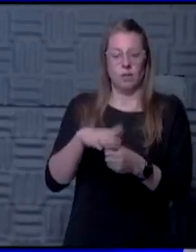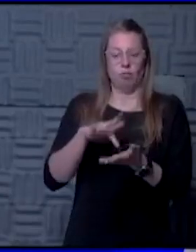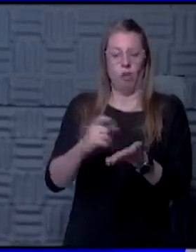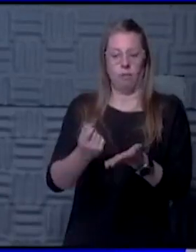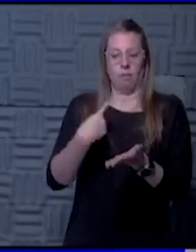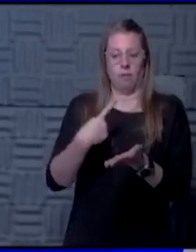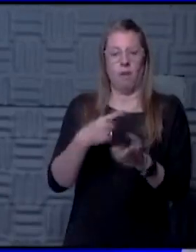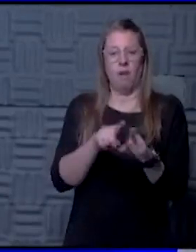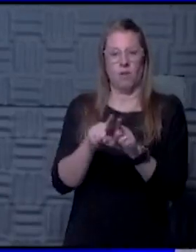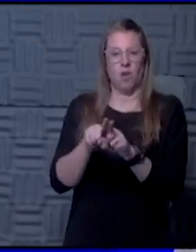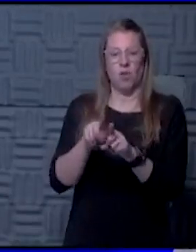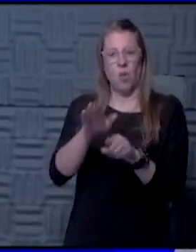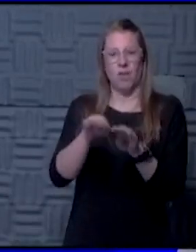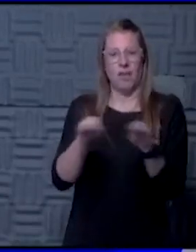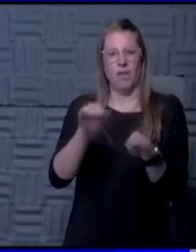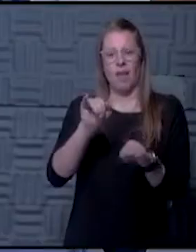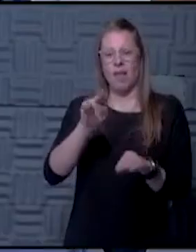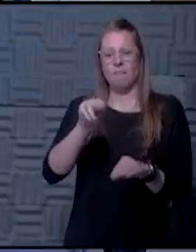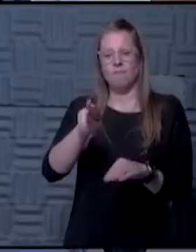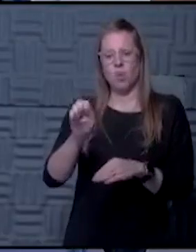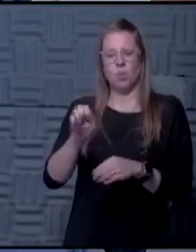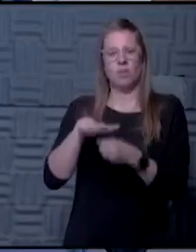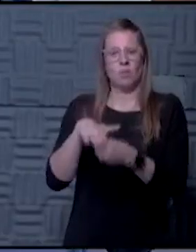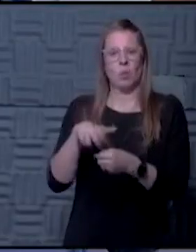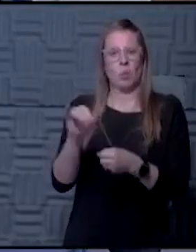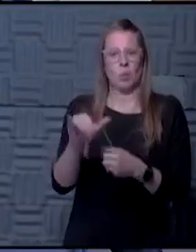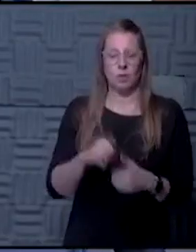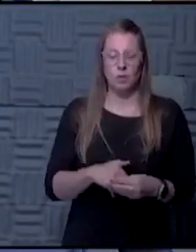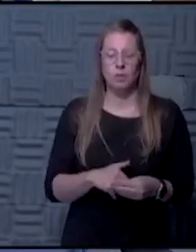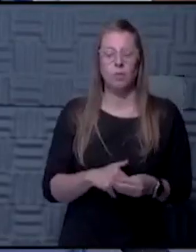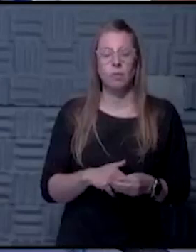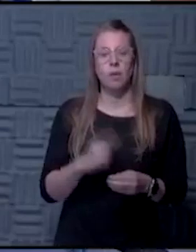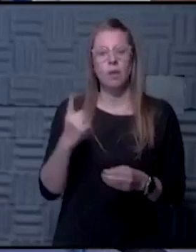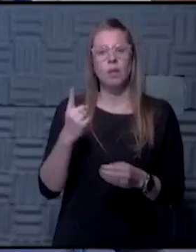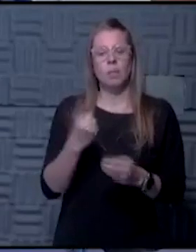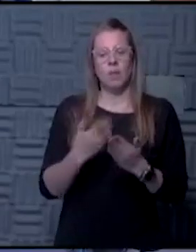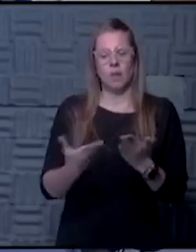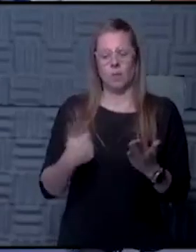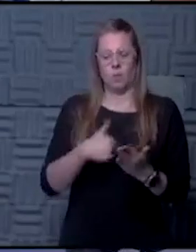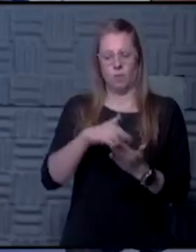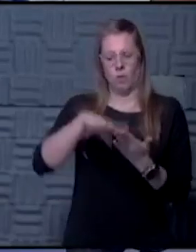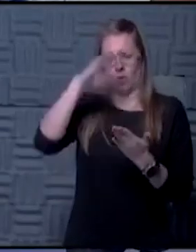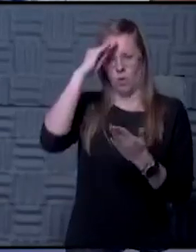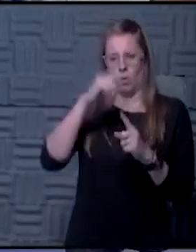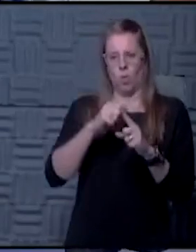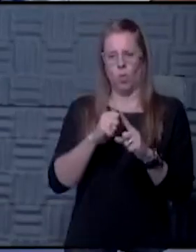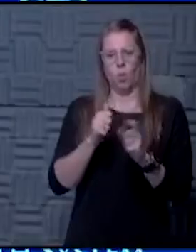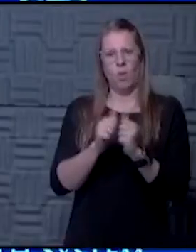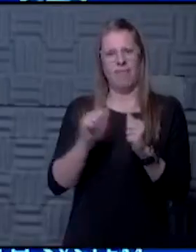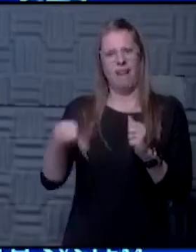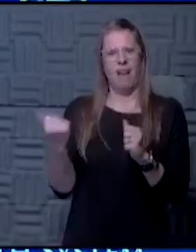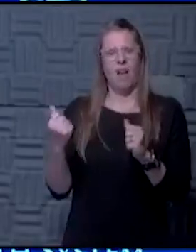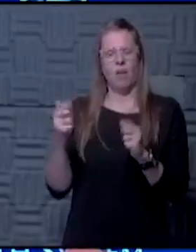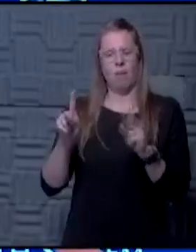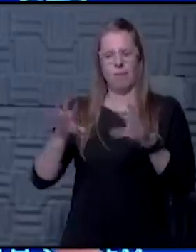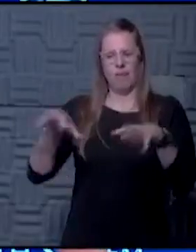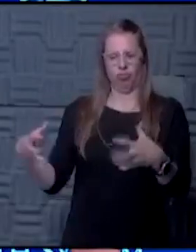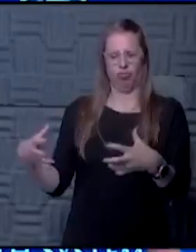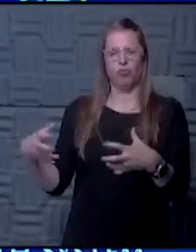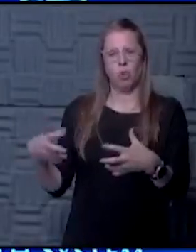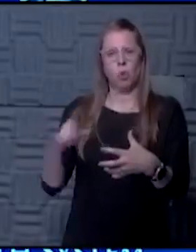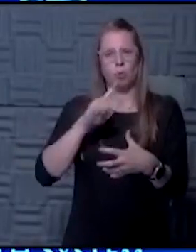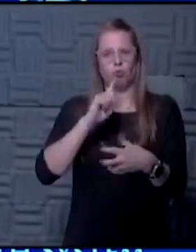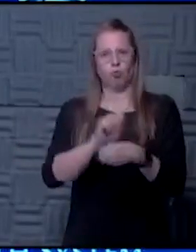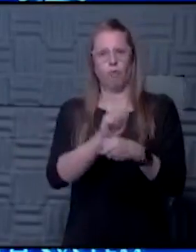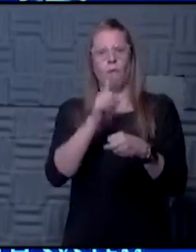level of immunosuppression as well. And I think that's something we learned in transplant and other populations with other viruses. It's not unique to that's true for